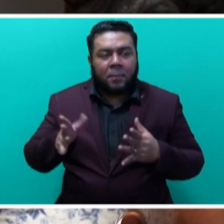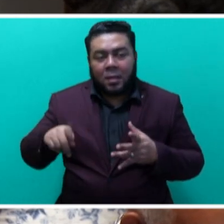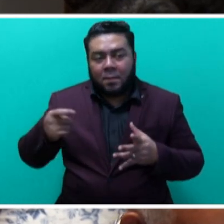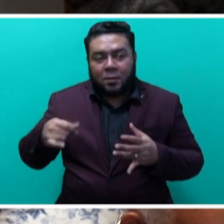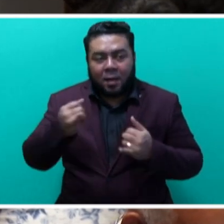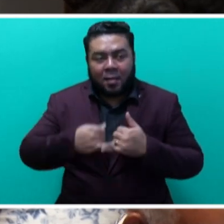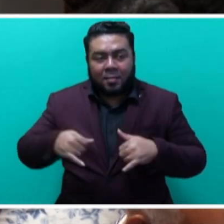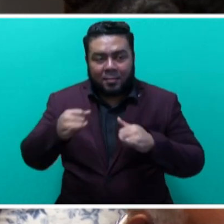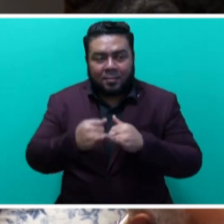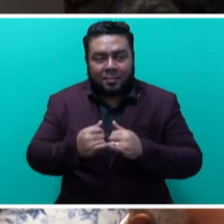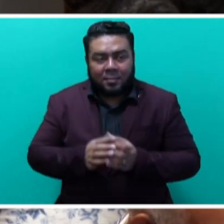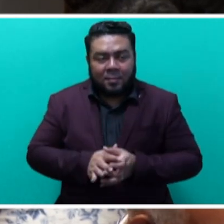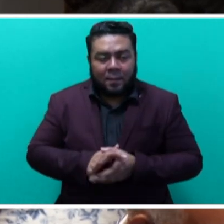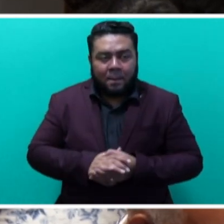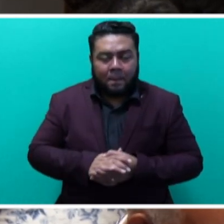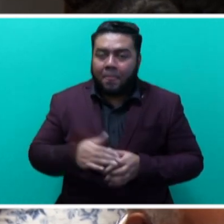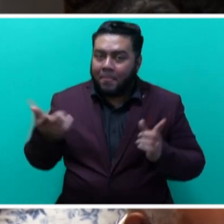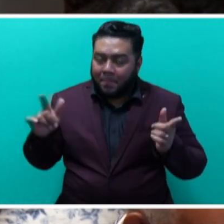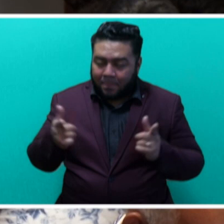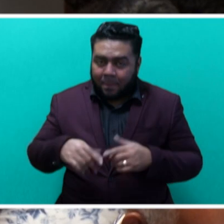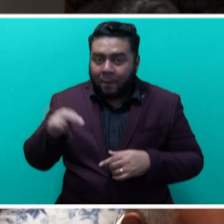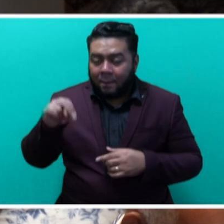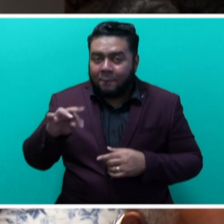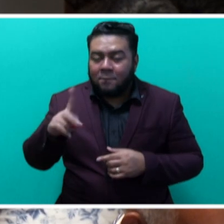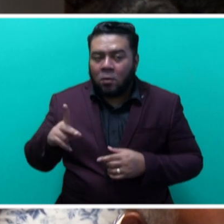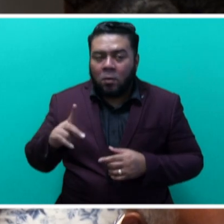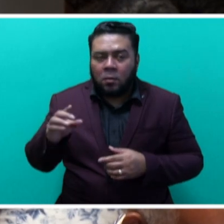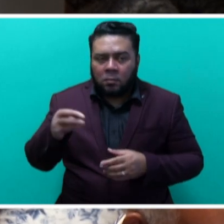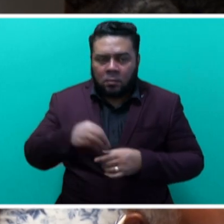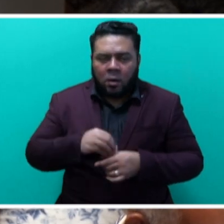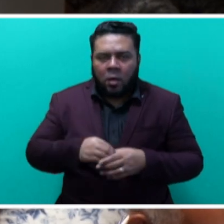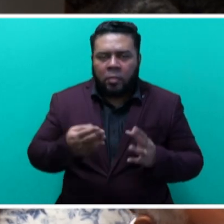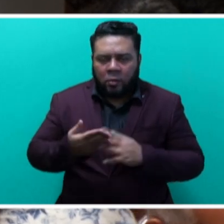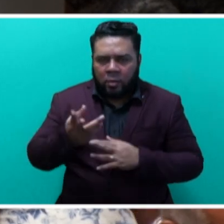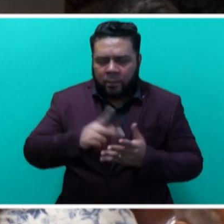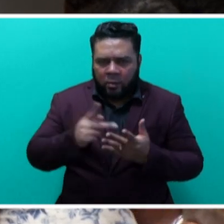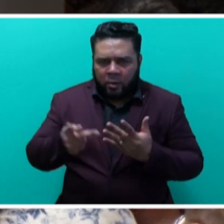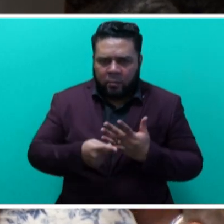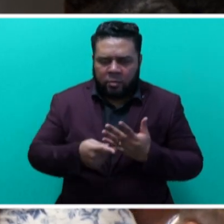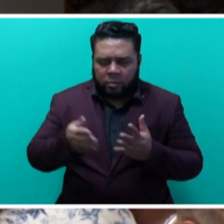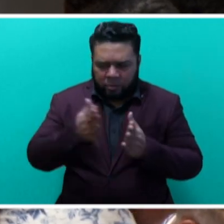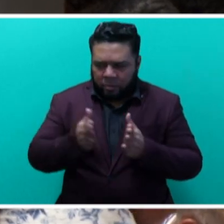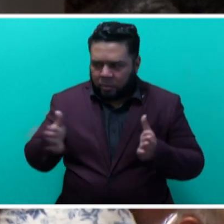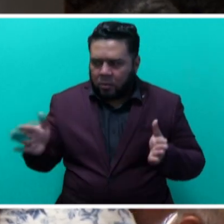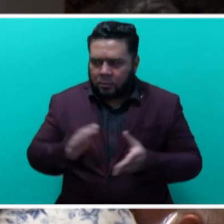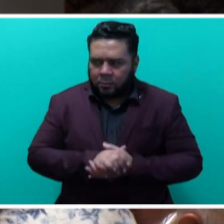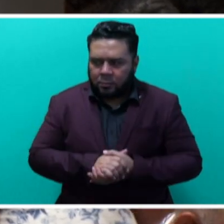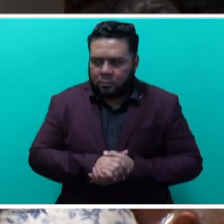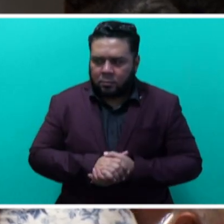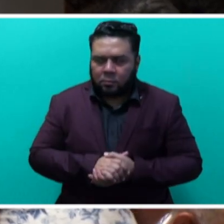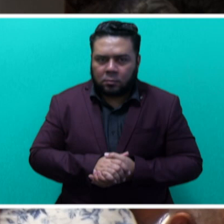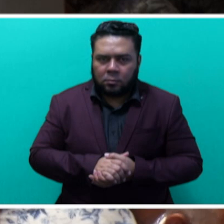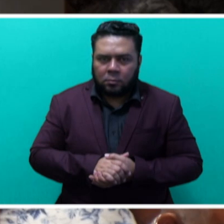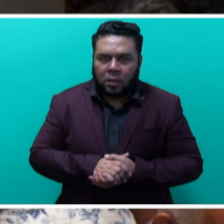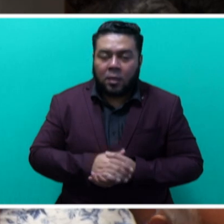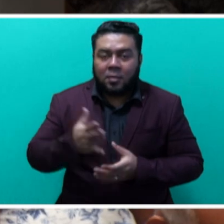islands and lessening the need for imports through this initiative. Mr. Speaker, sir, the